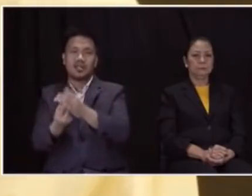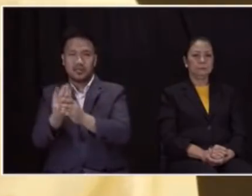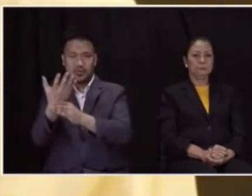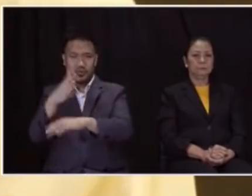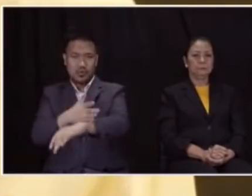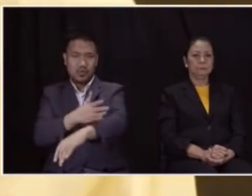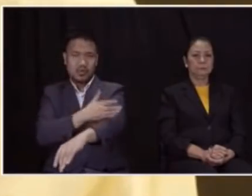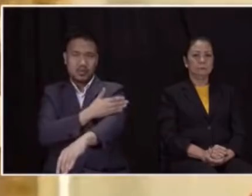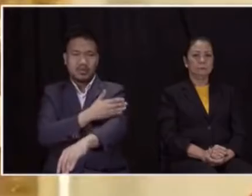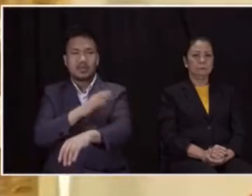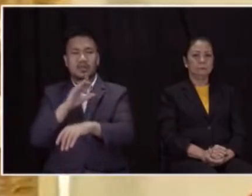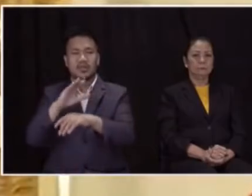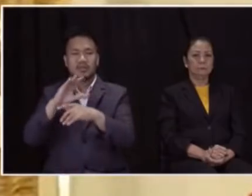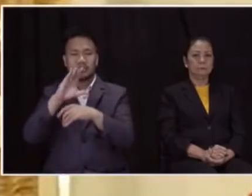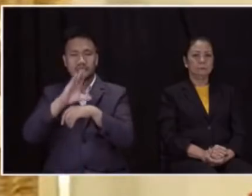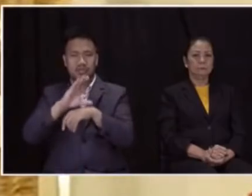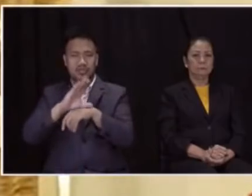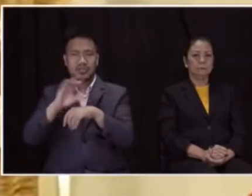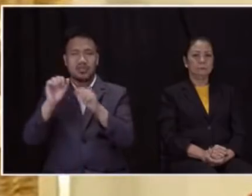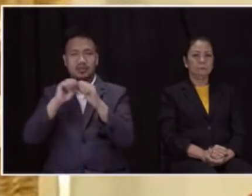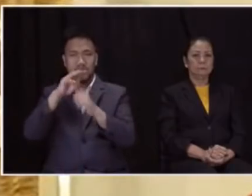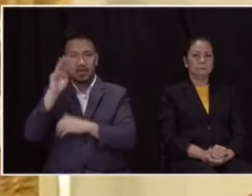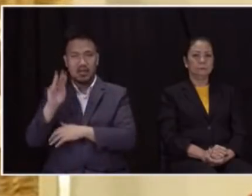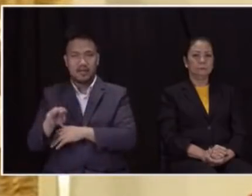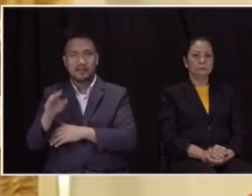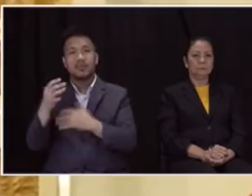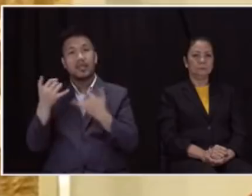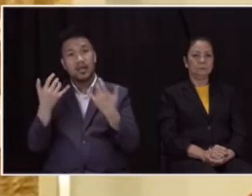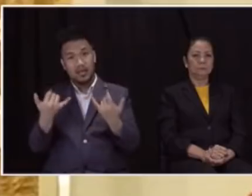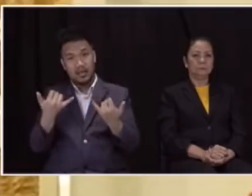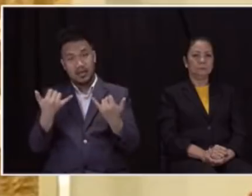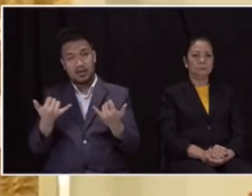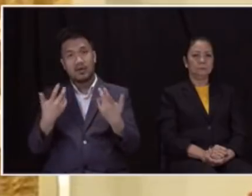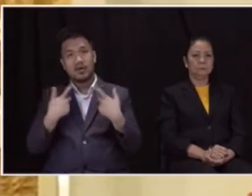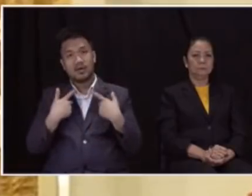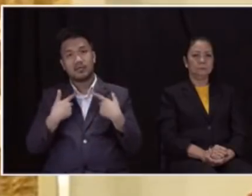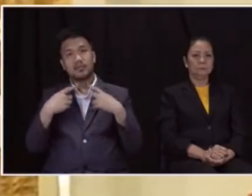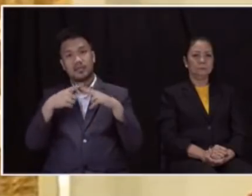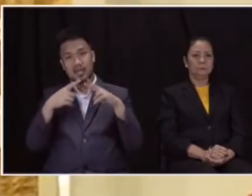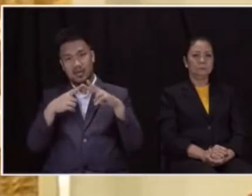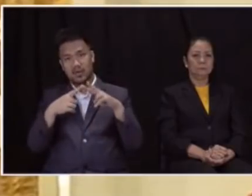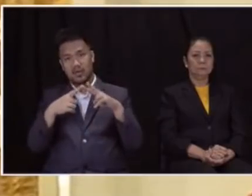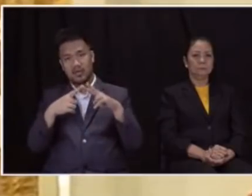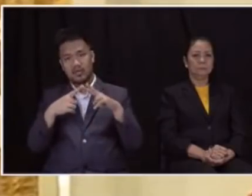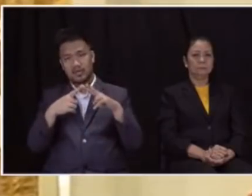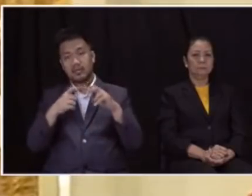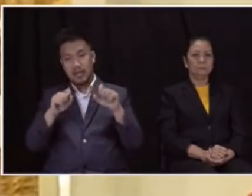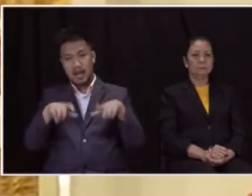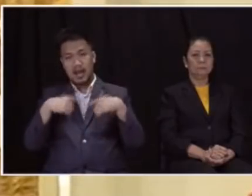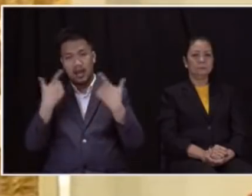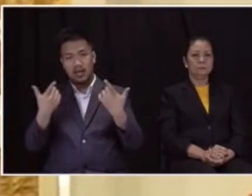this local Church. We have two at the moment who are still living,